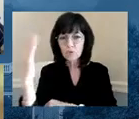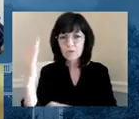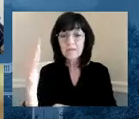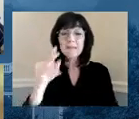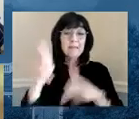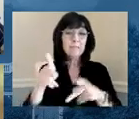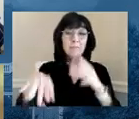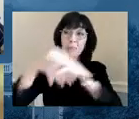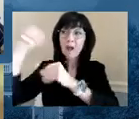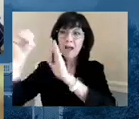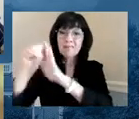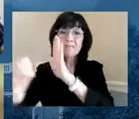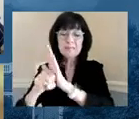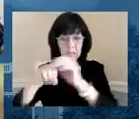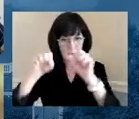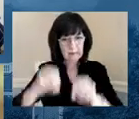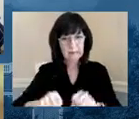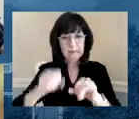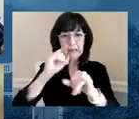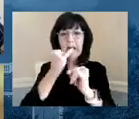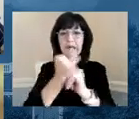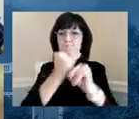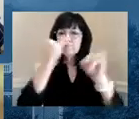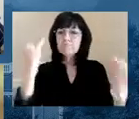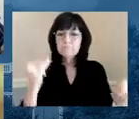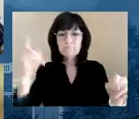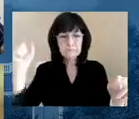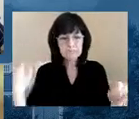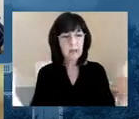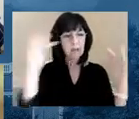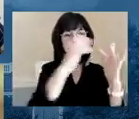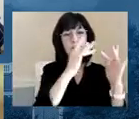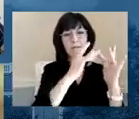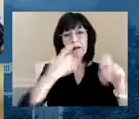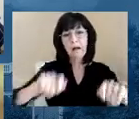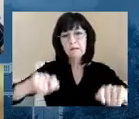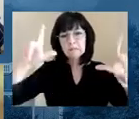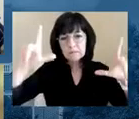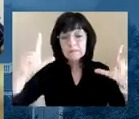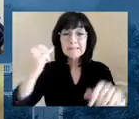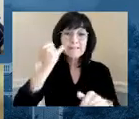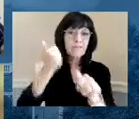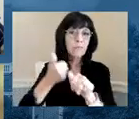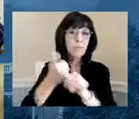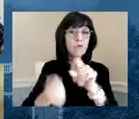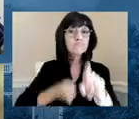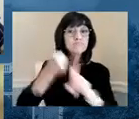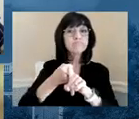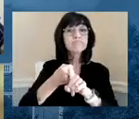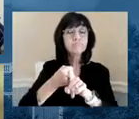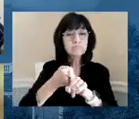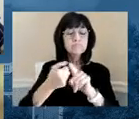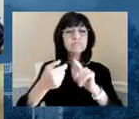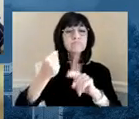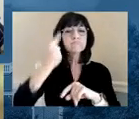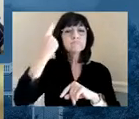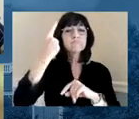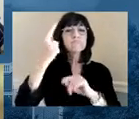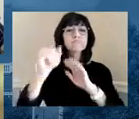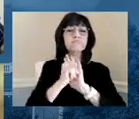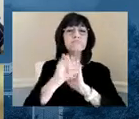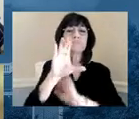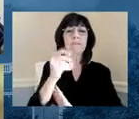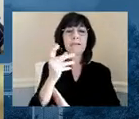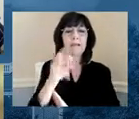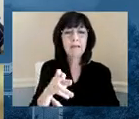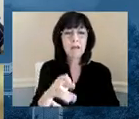to get care from their hometown physician. A newly diagnosed cancer patient will be able to more quickly consult a specialist, a